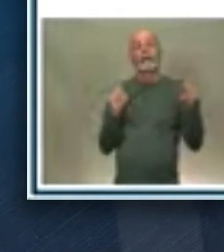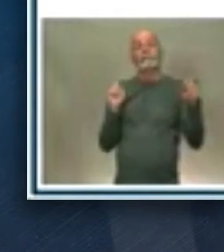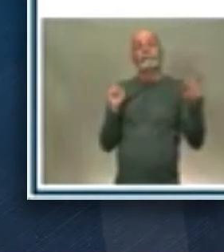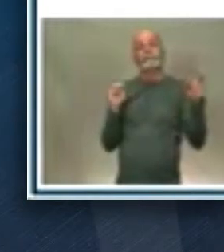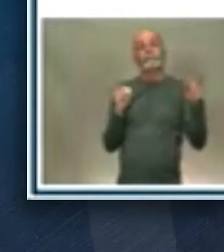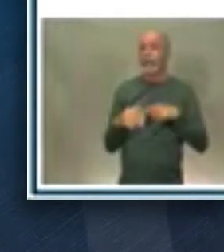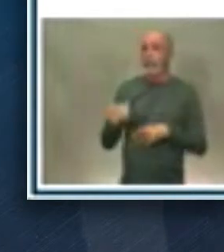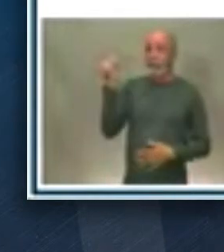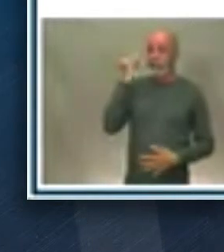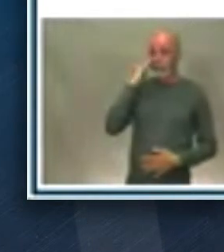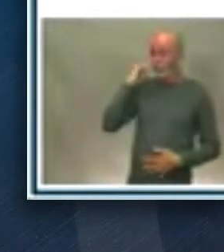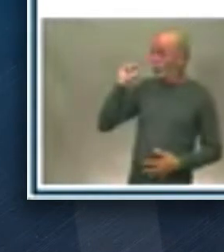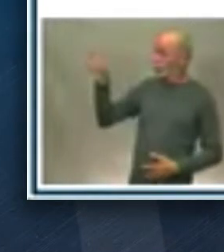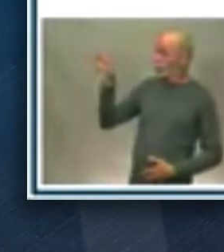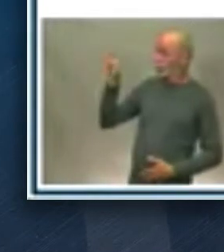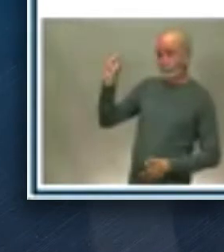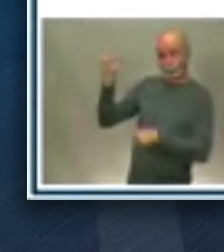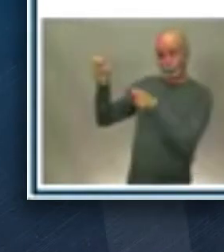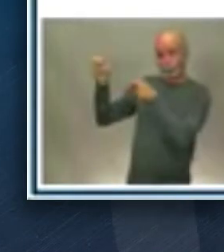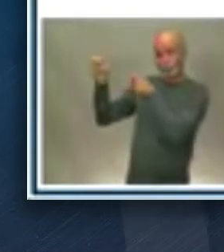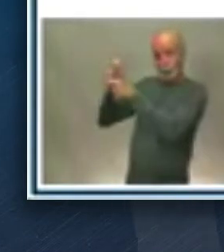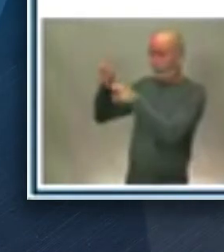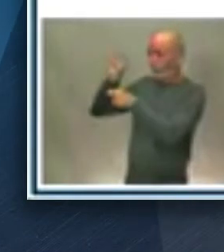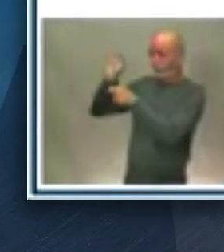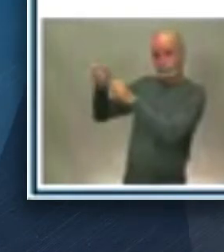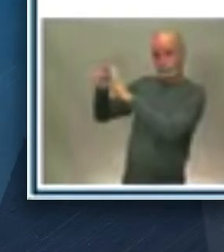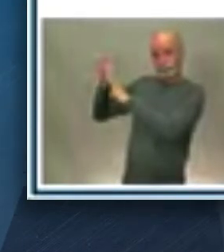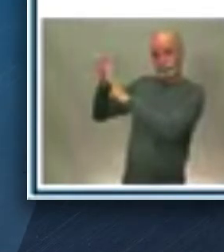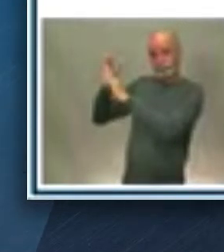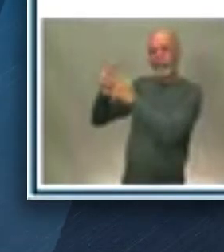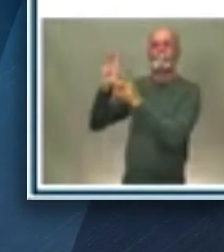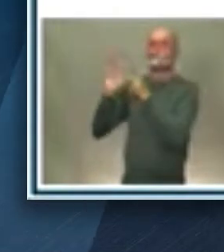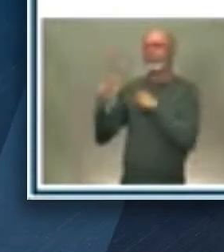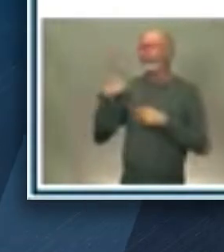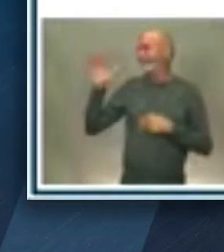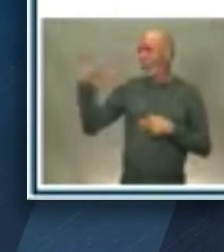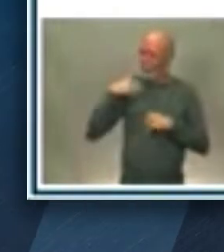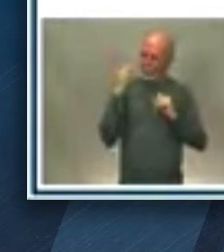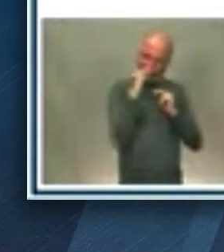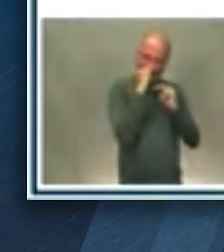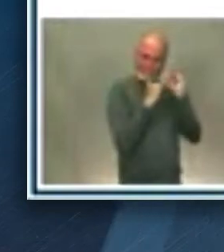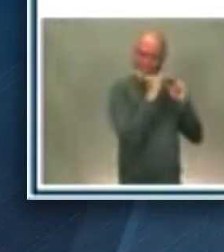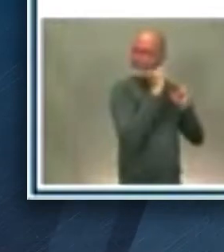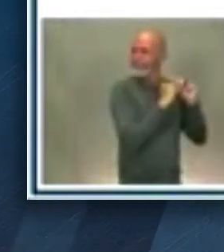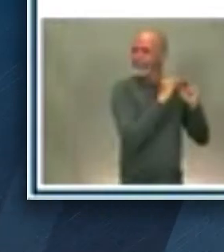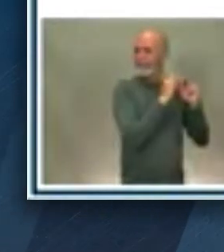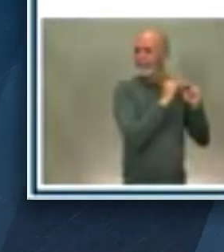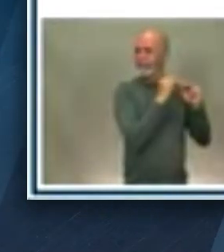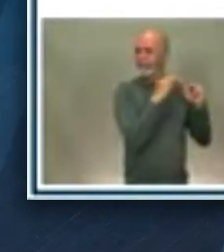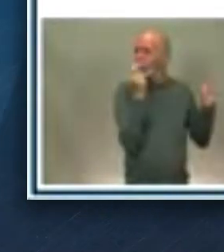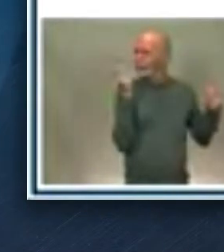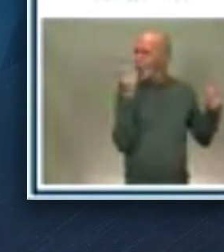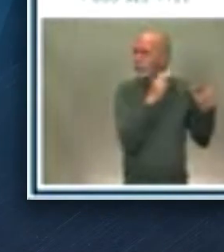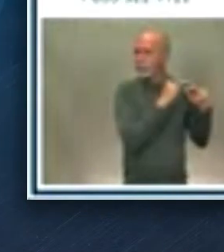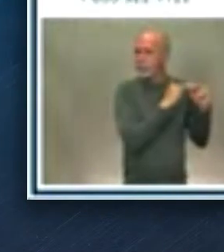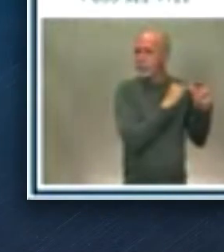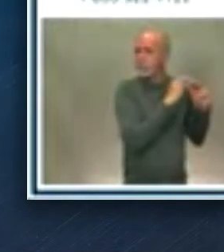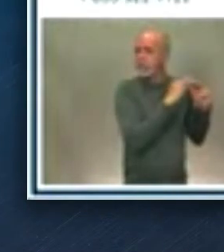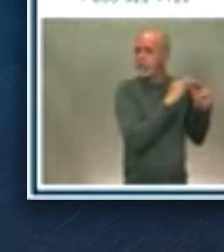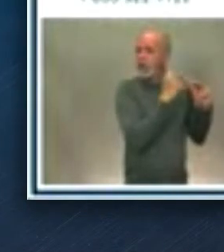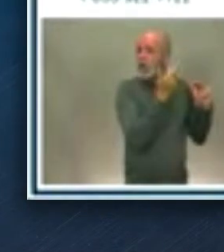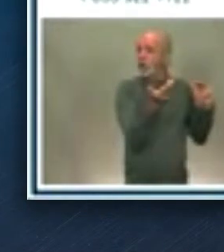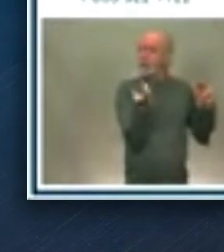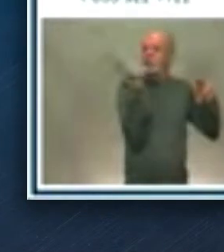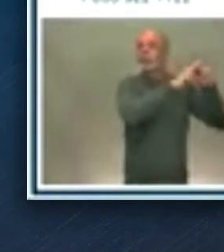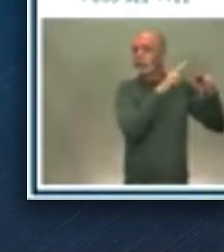what does that do to those that were thinking about building stock? So you have to. There's all kinds of moving parts to this, right? So, well, what I want is more housing